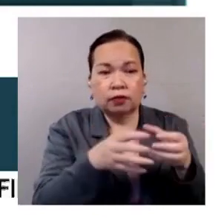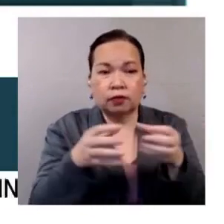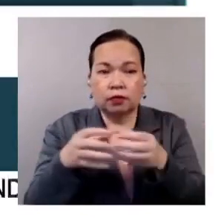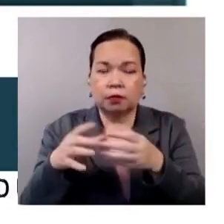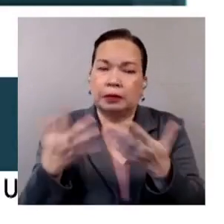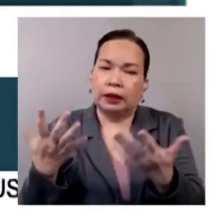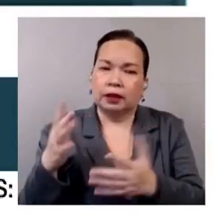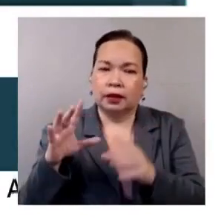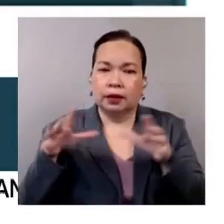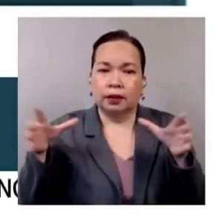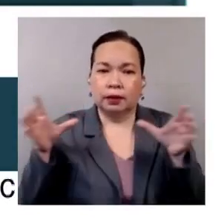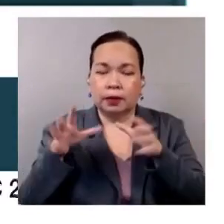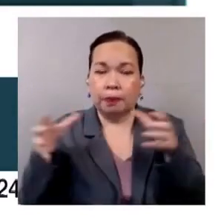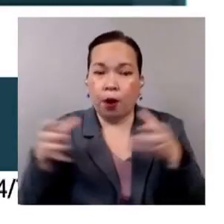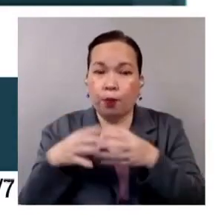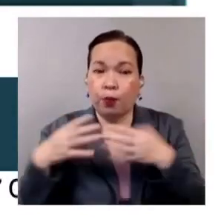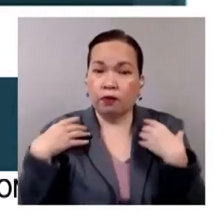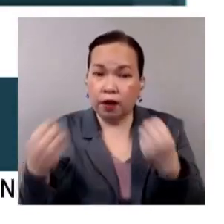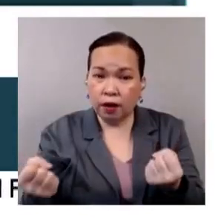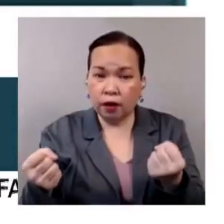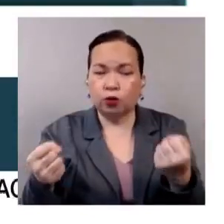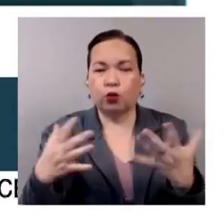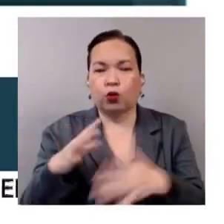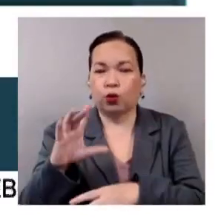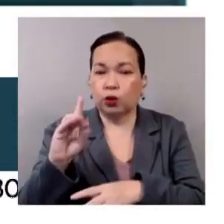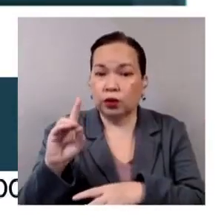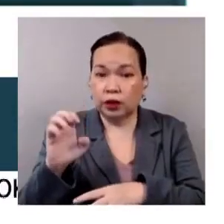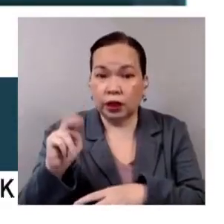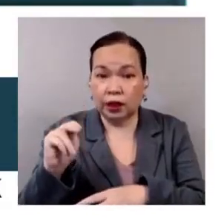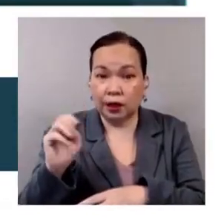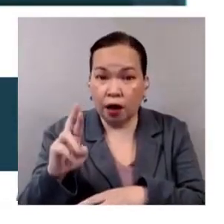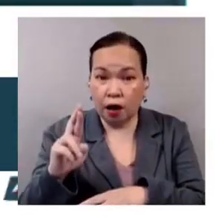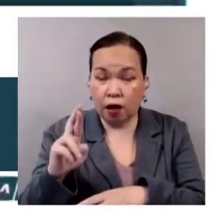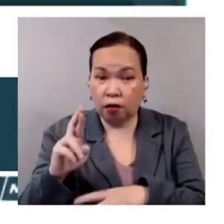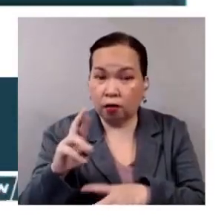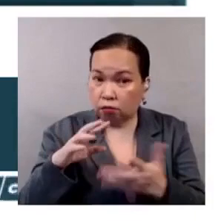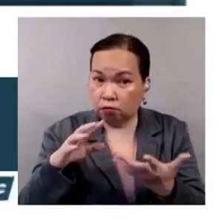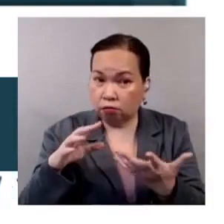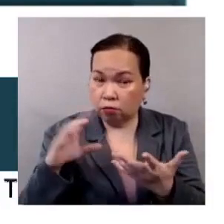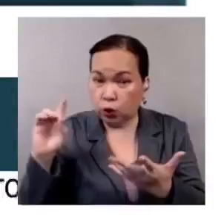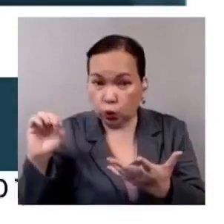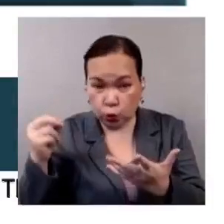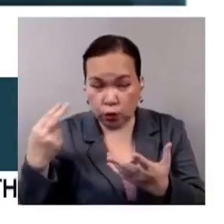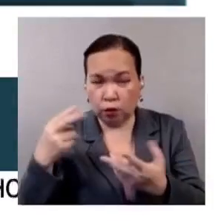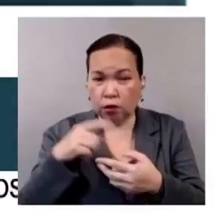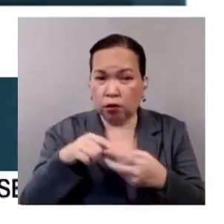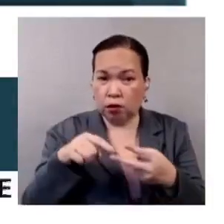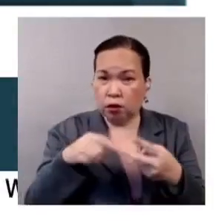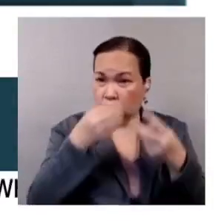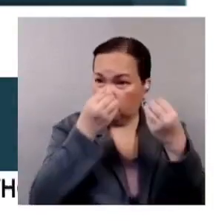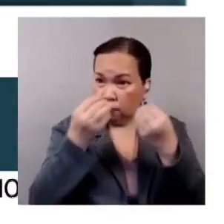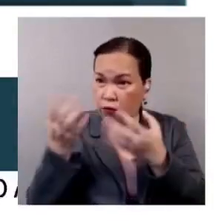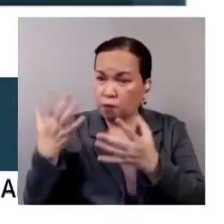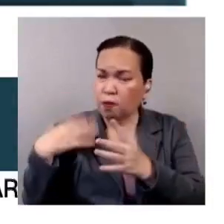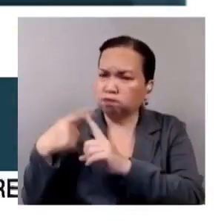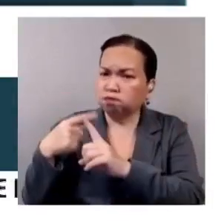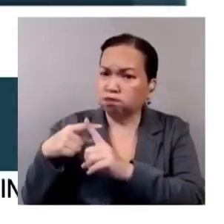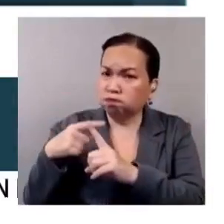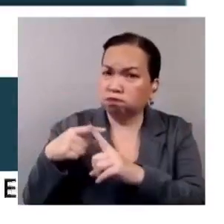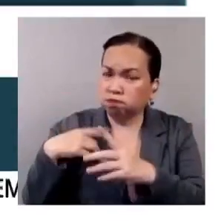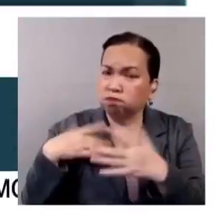of Health or the Department of Environment and Natural Resources, that the effect is somewhat under